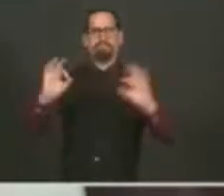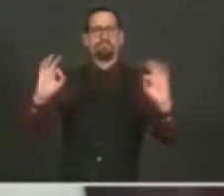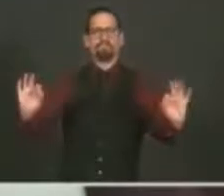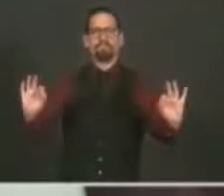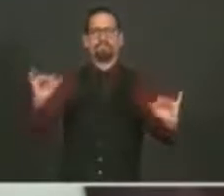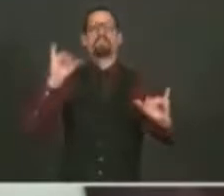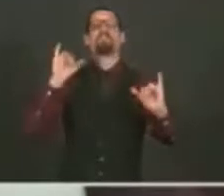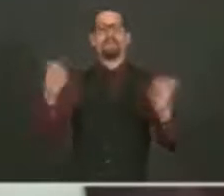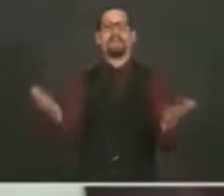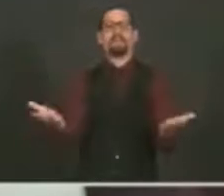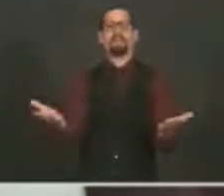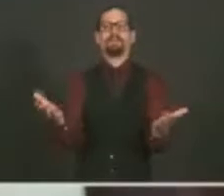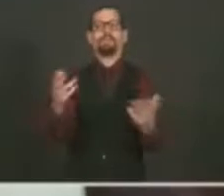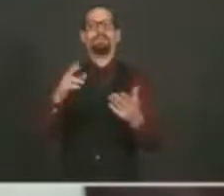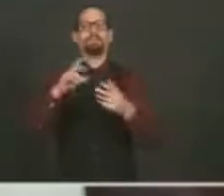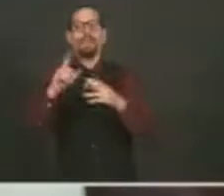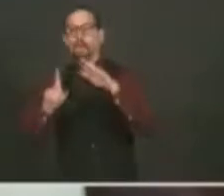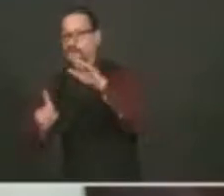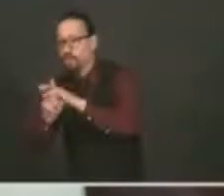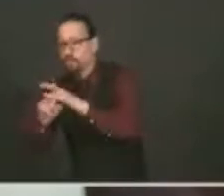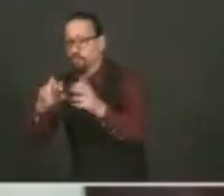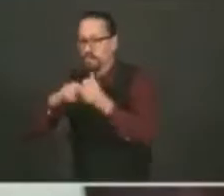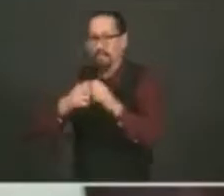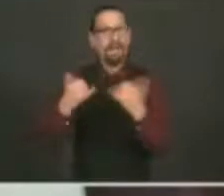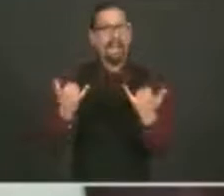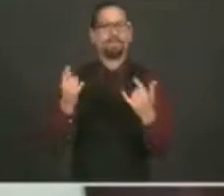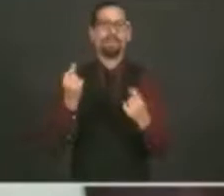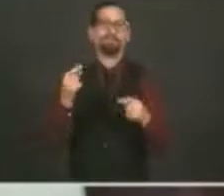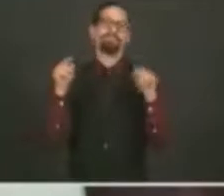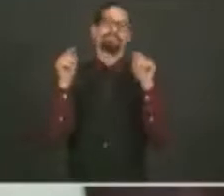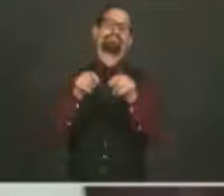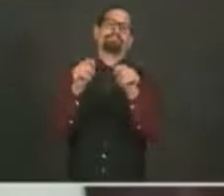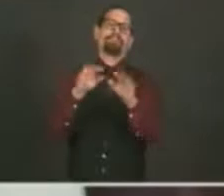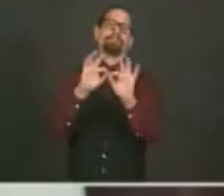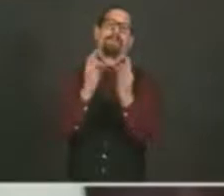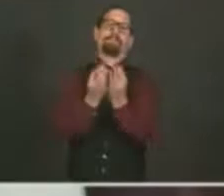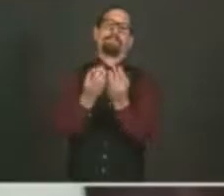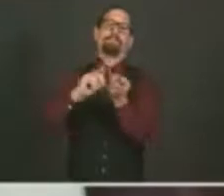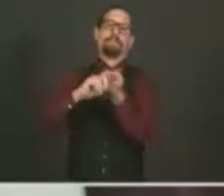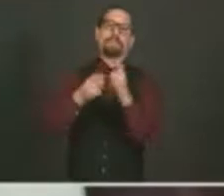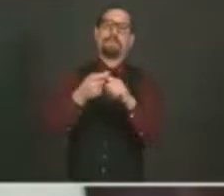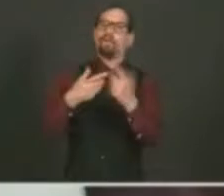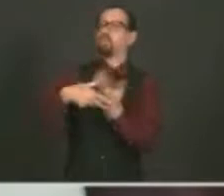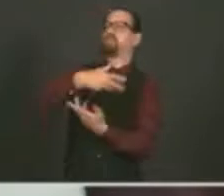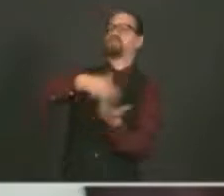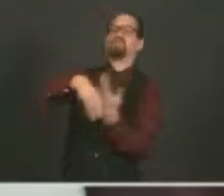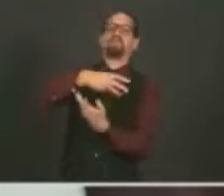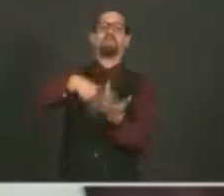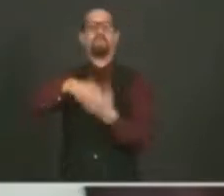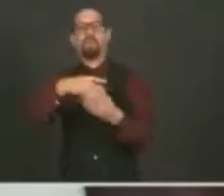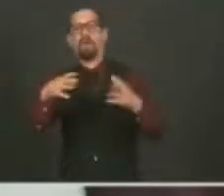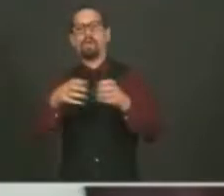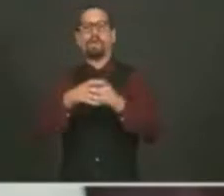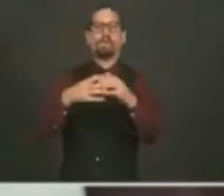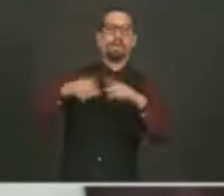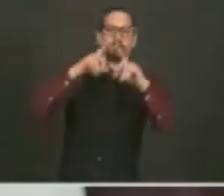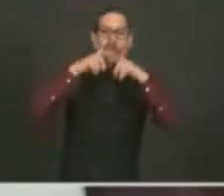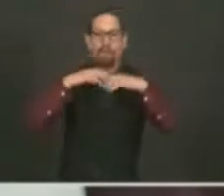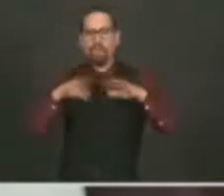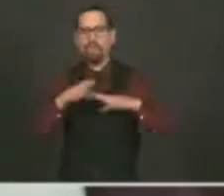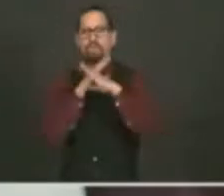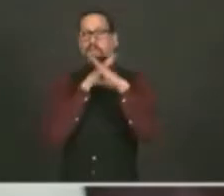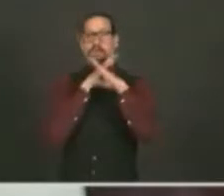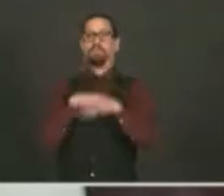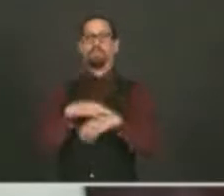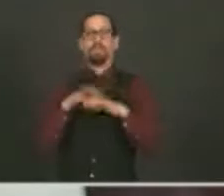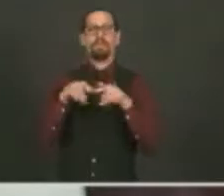are not going to go back a phase. There's nothing in this data that makes me think we have to. What I'm here saying is, if we don't change,